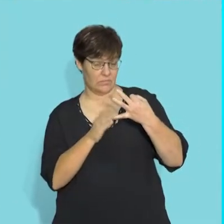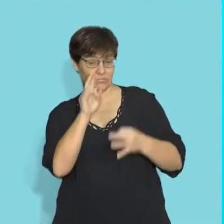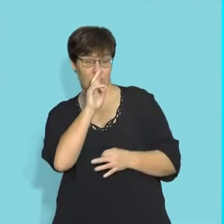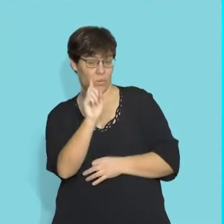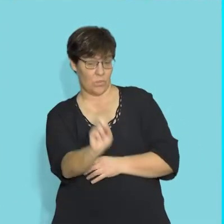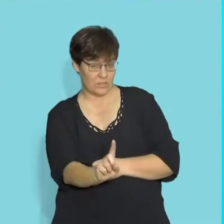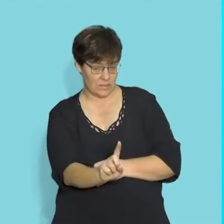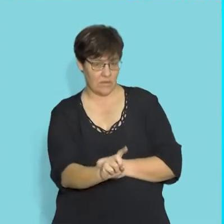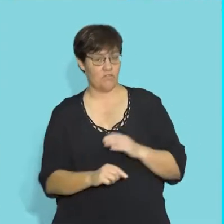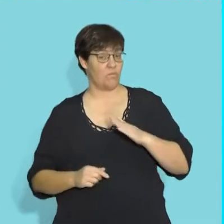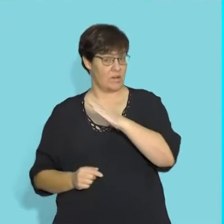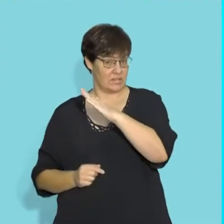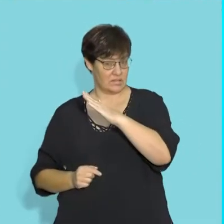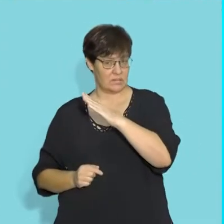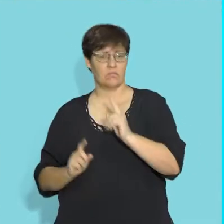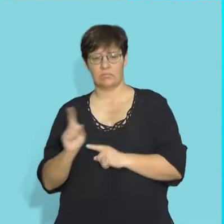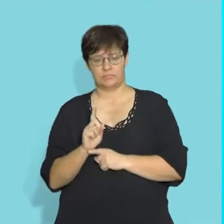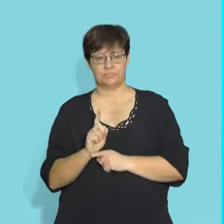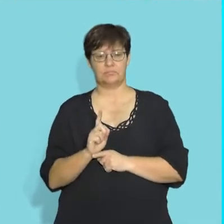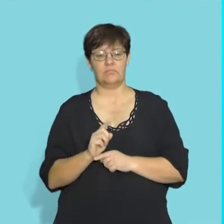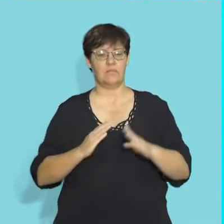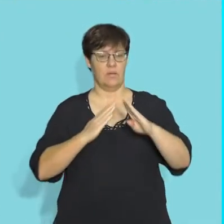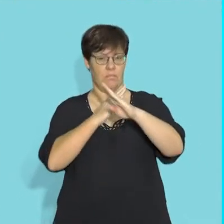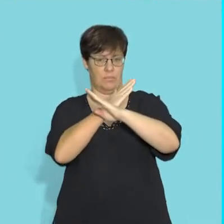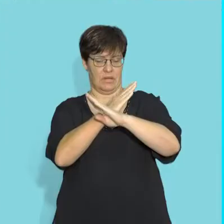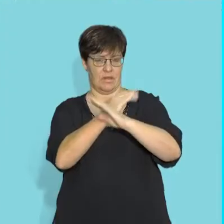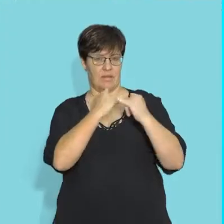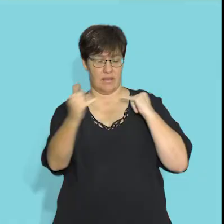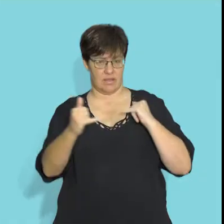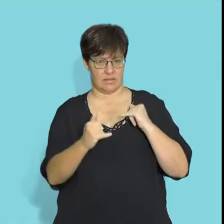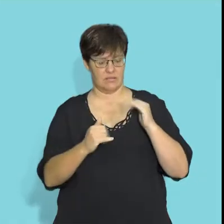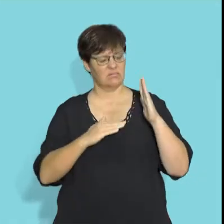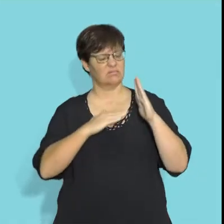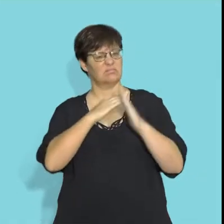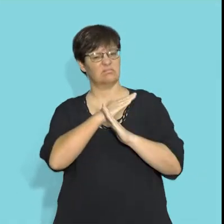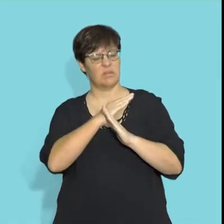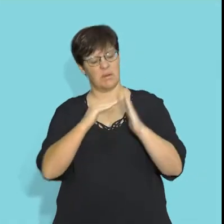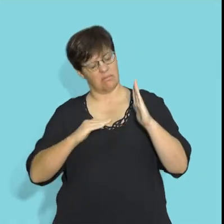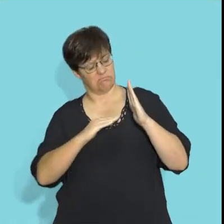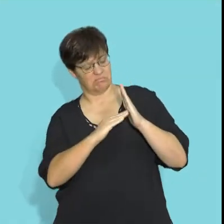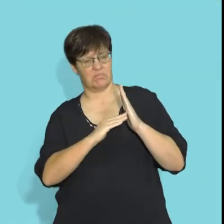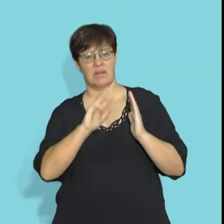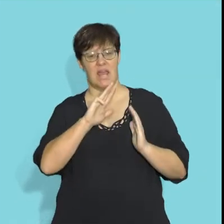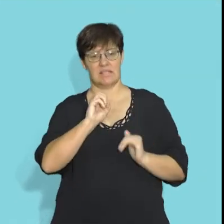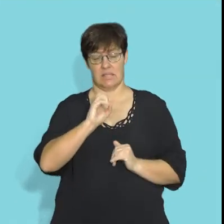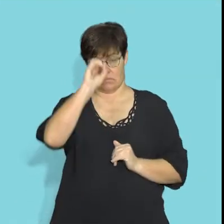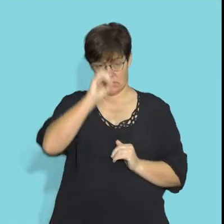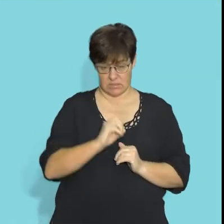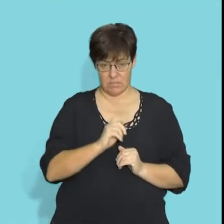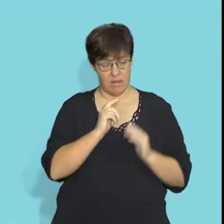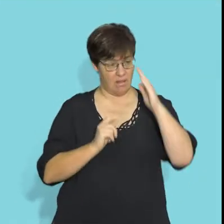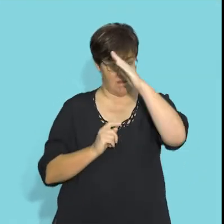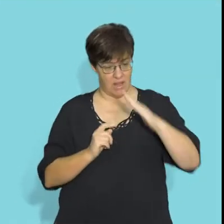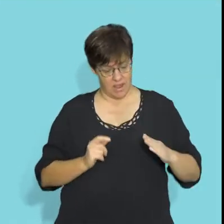that we're going to be talking about with regards to gradient is perpendicular lines. Now, perpendicular lines, we know,